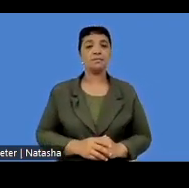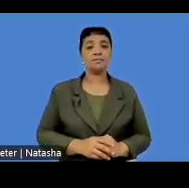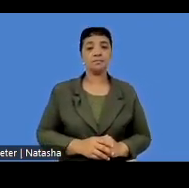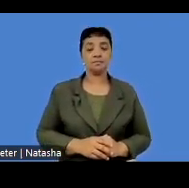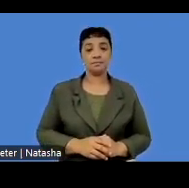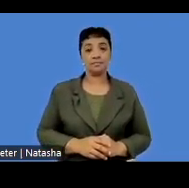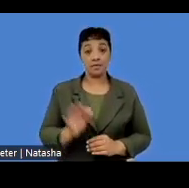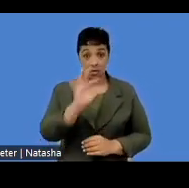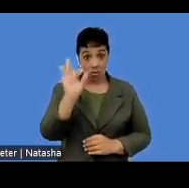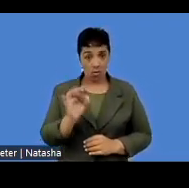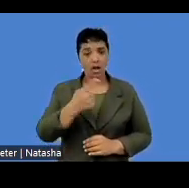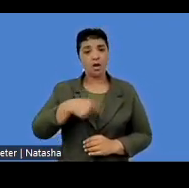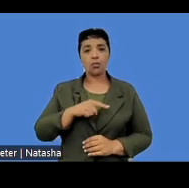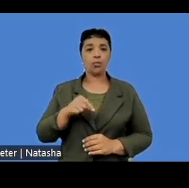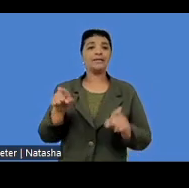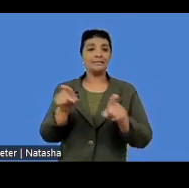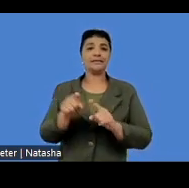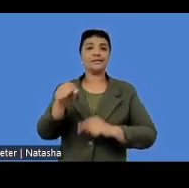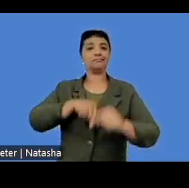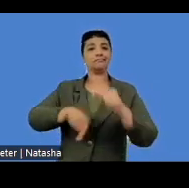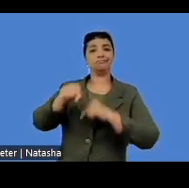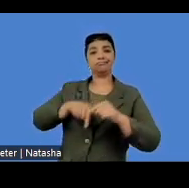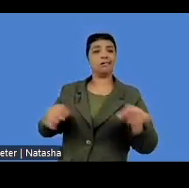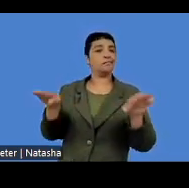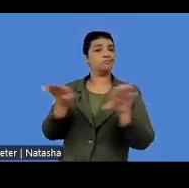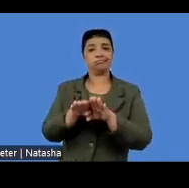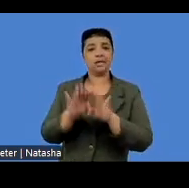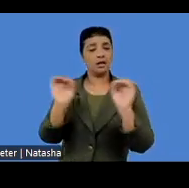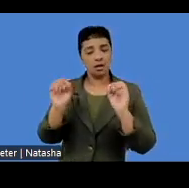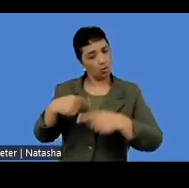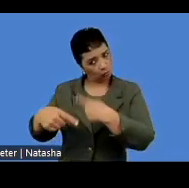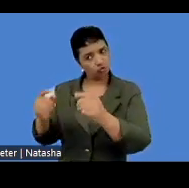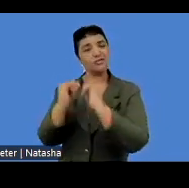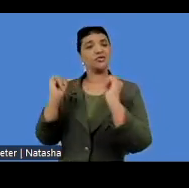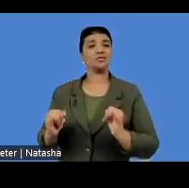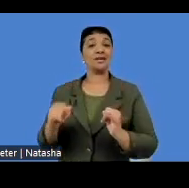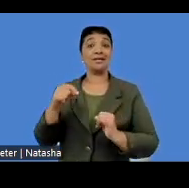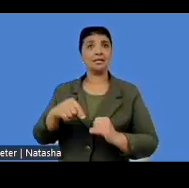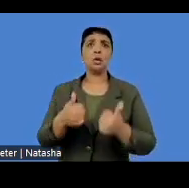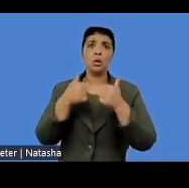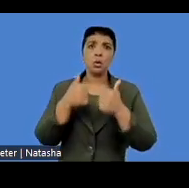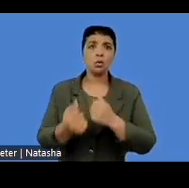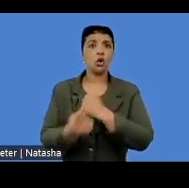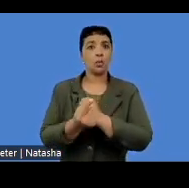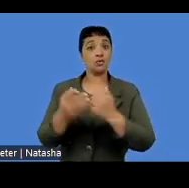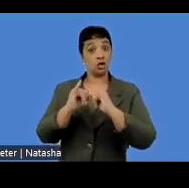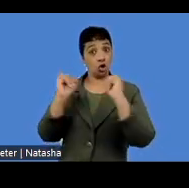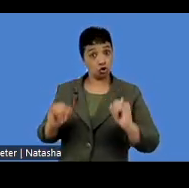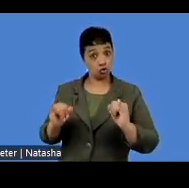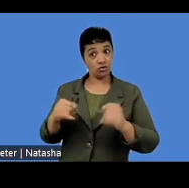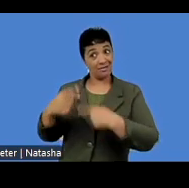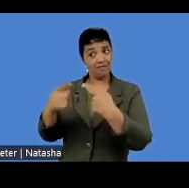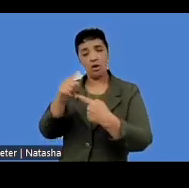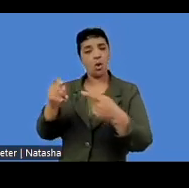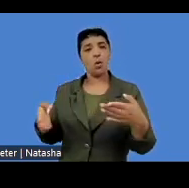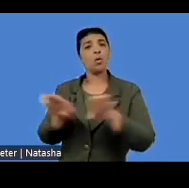default mode. And this would have been a very good opportunity to close some institutions. There's